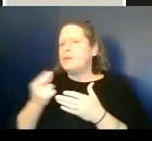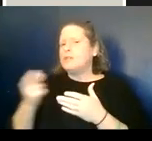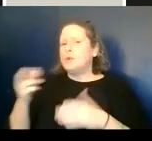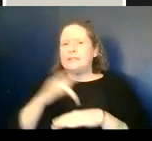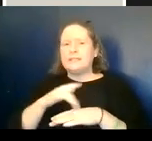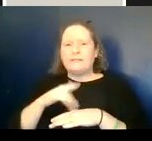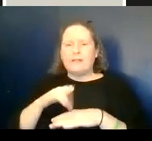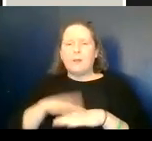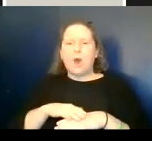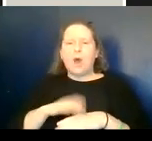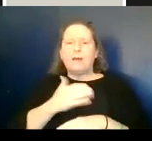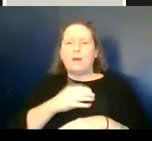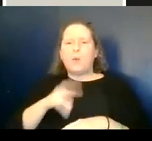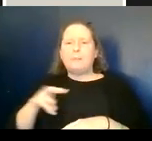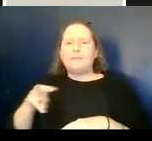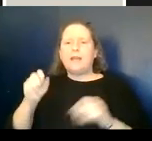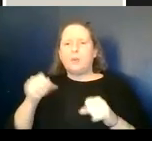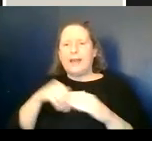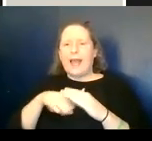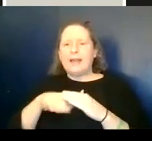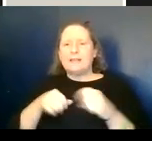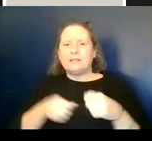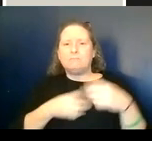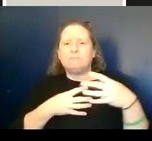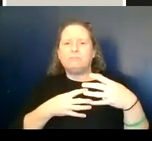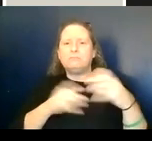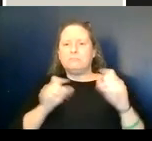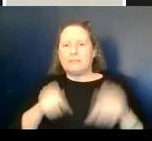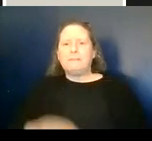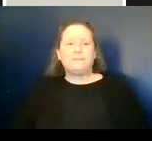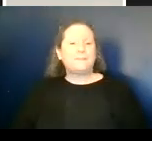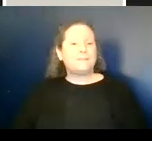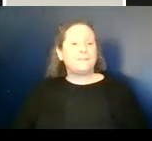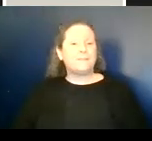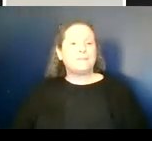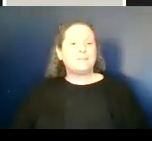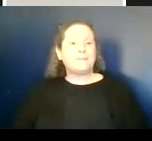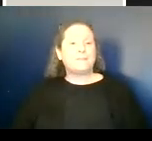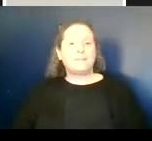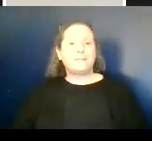on the website that you can access. Oh, oh, oh,